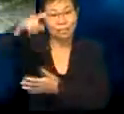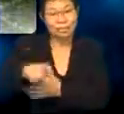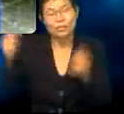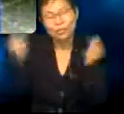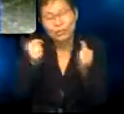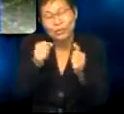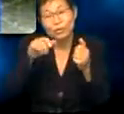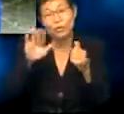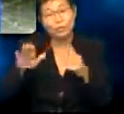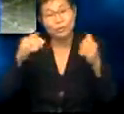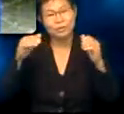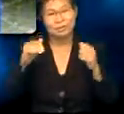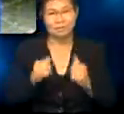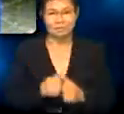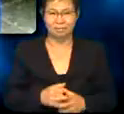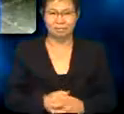That should cool you down.